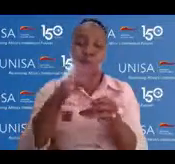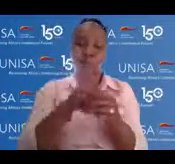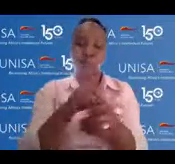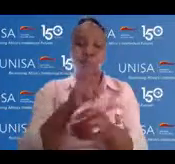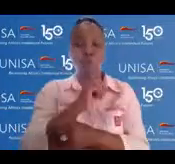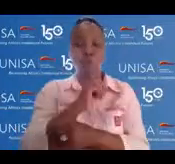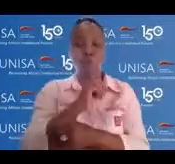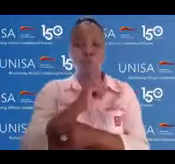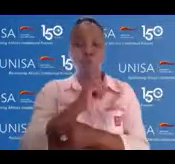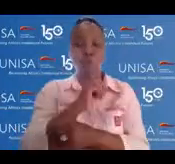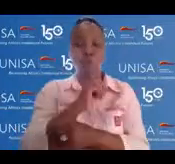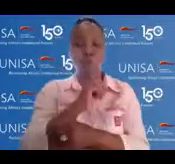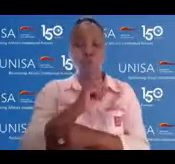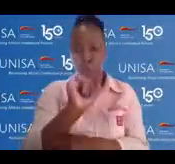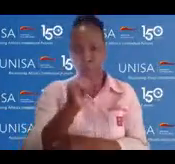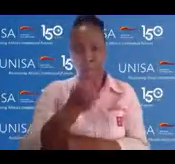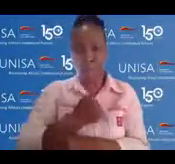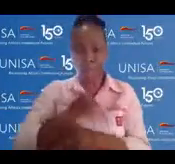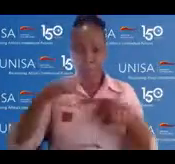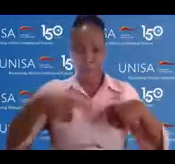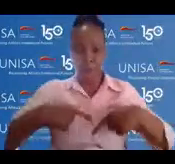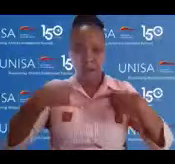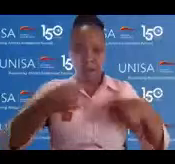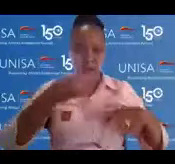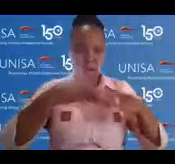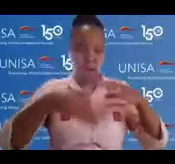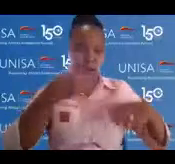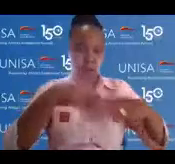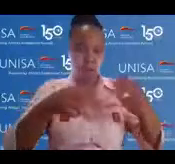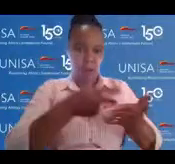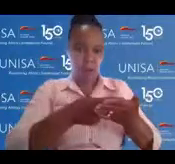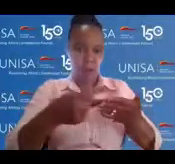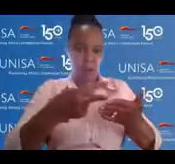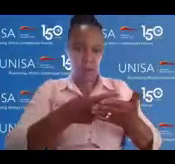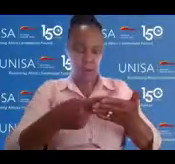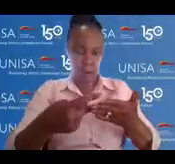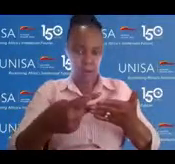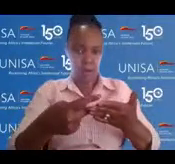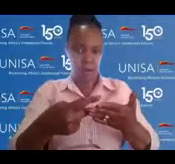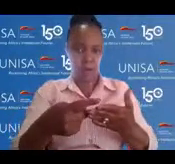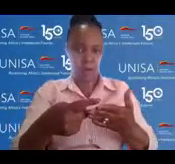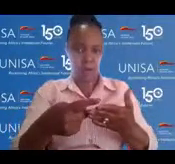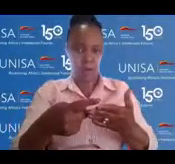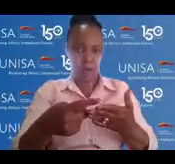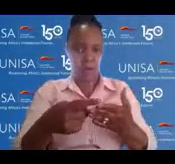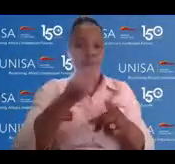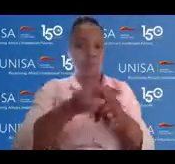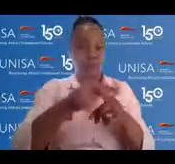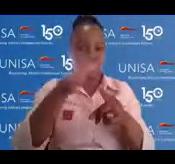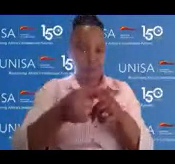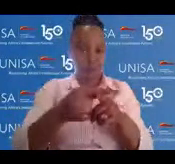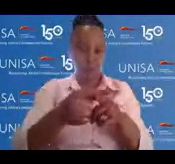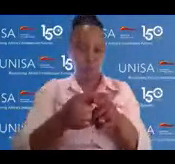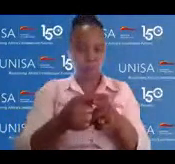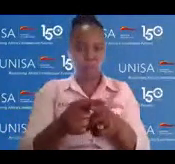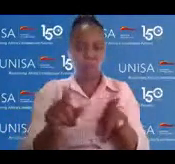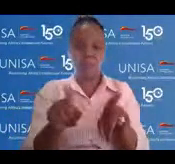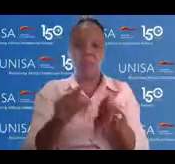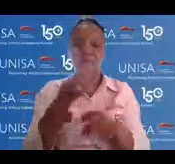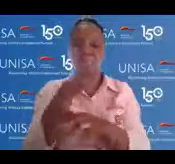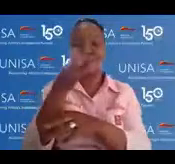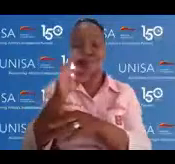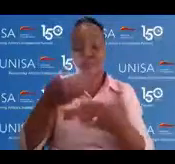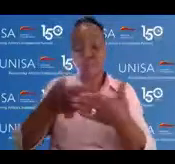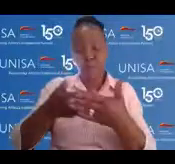your MyLife email address and password. As I said before, when